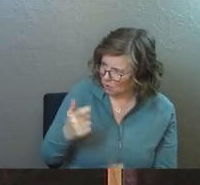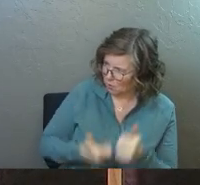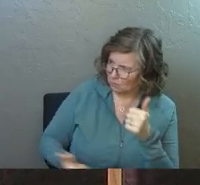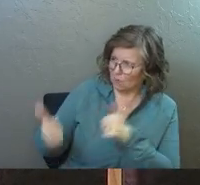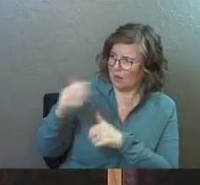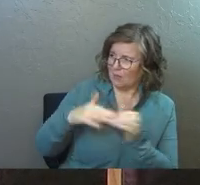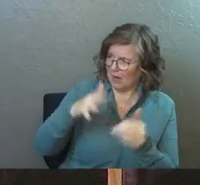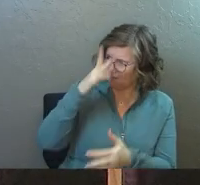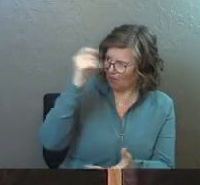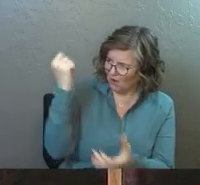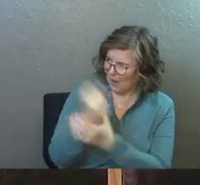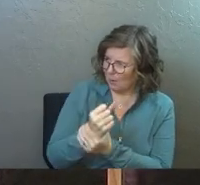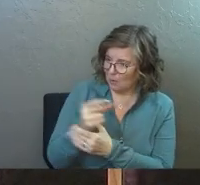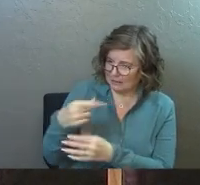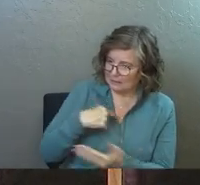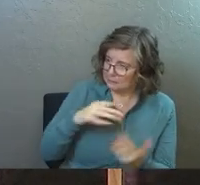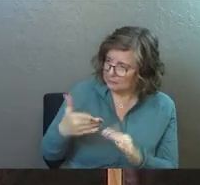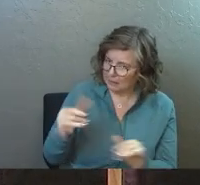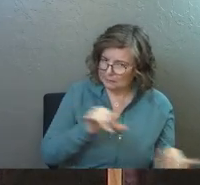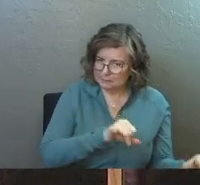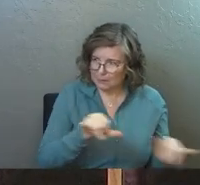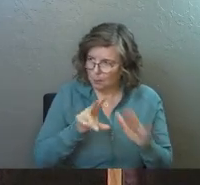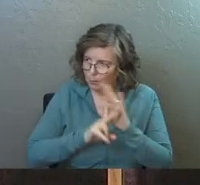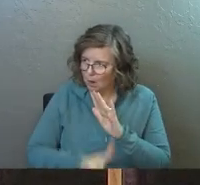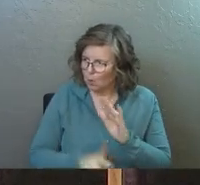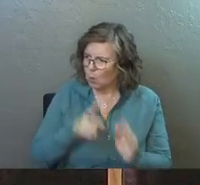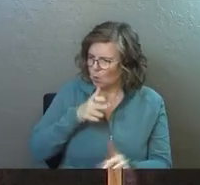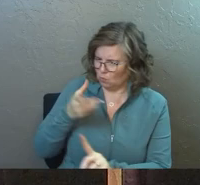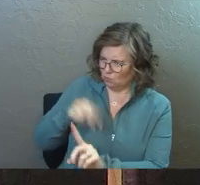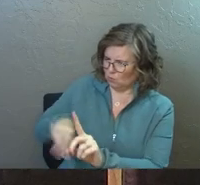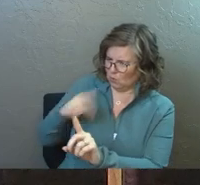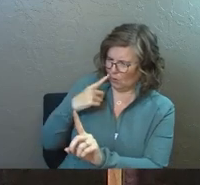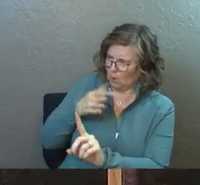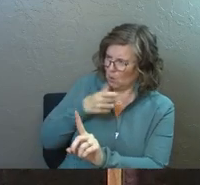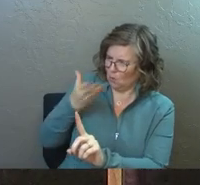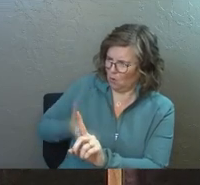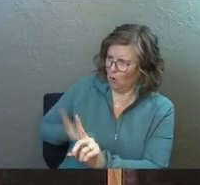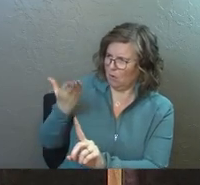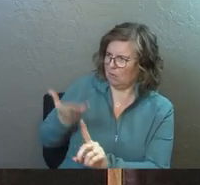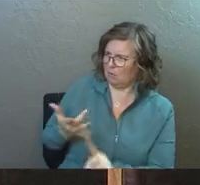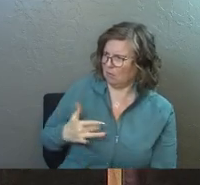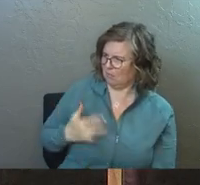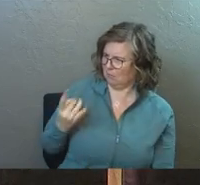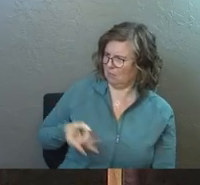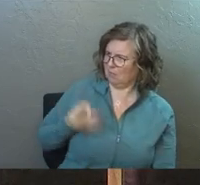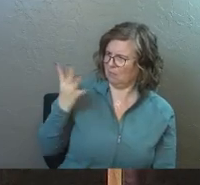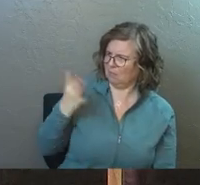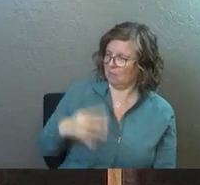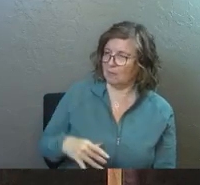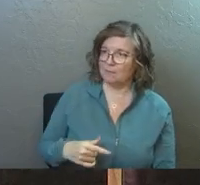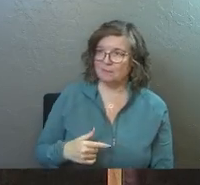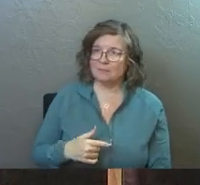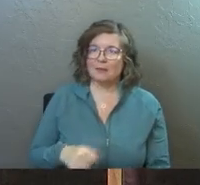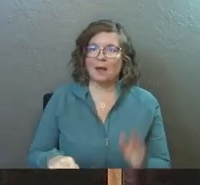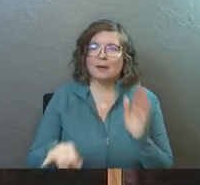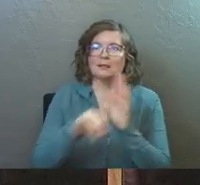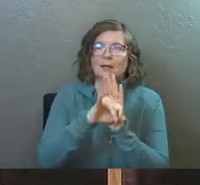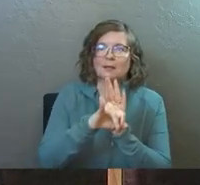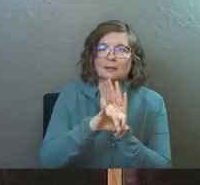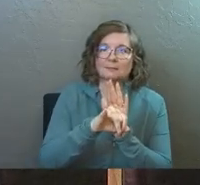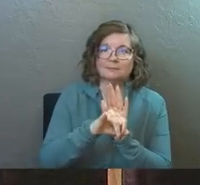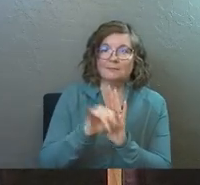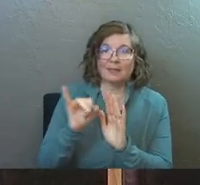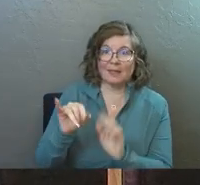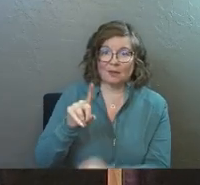greater than our father Abraham? He died, and so did the prophets. Who do you think you are? Identity is